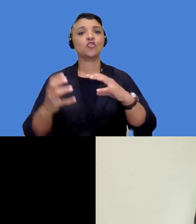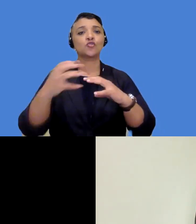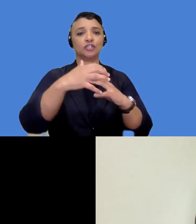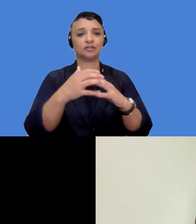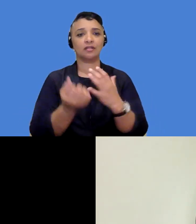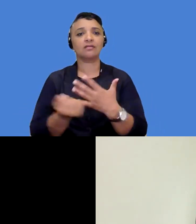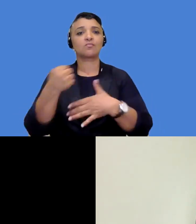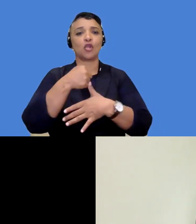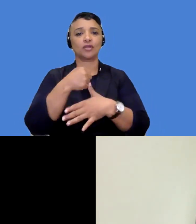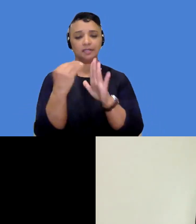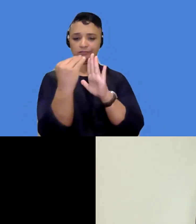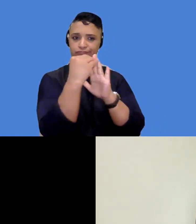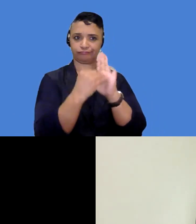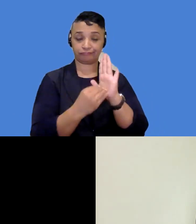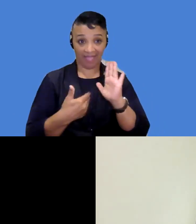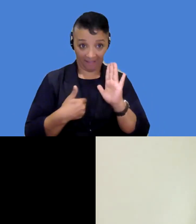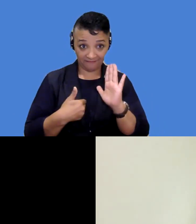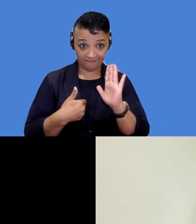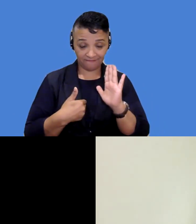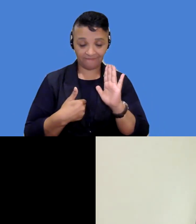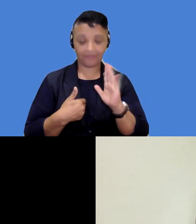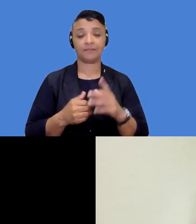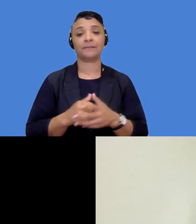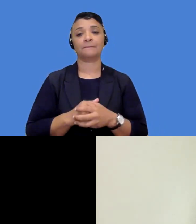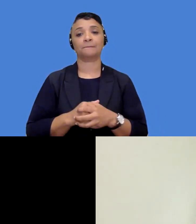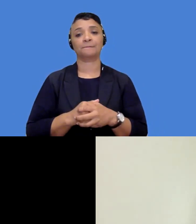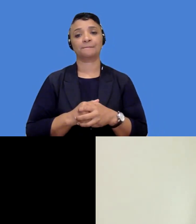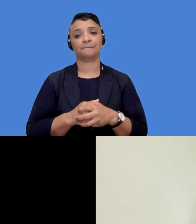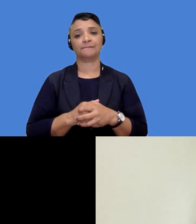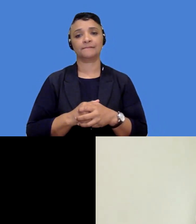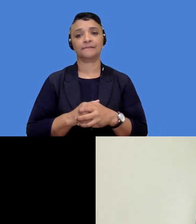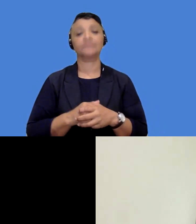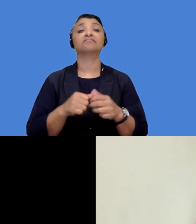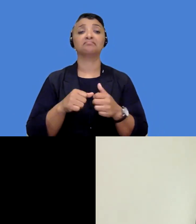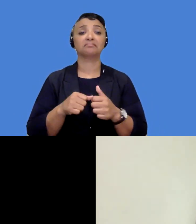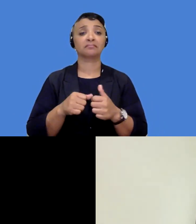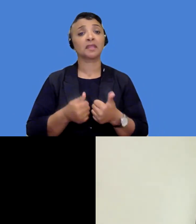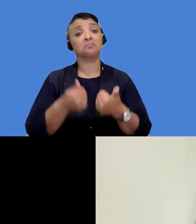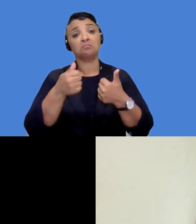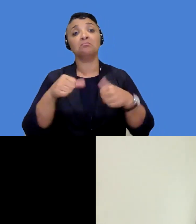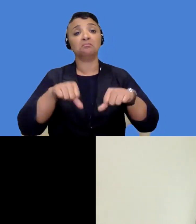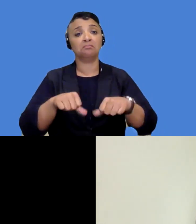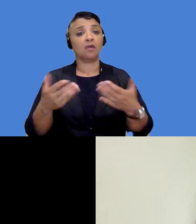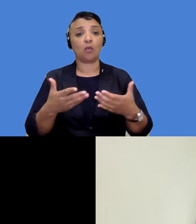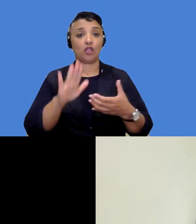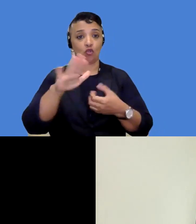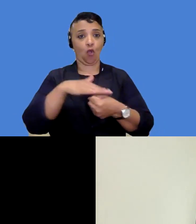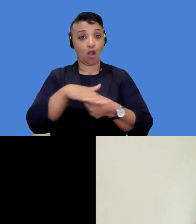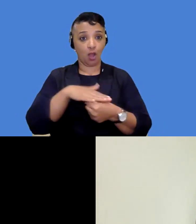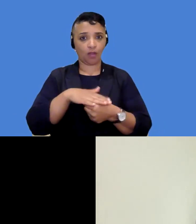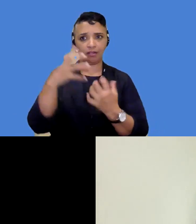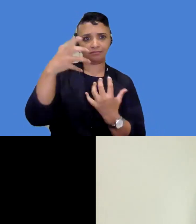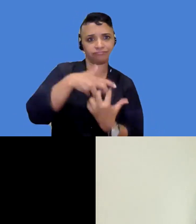extent do GDS commitments reflect priorities in your local context, in